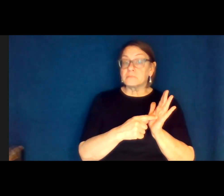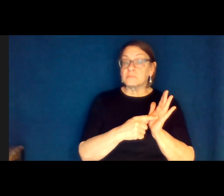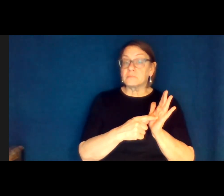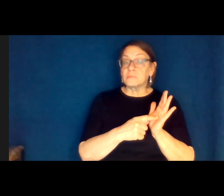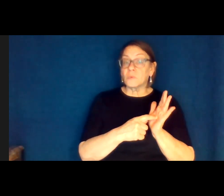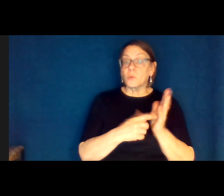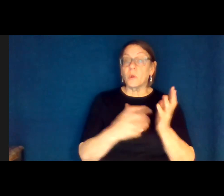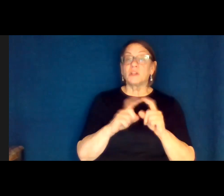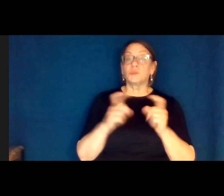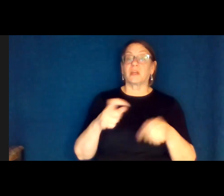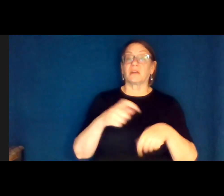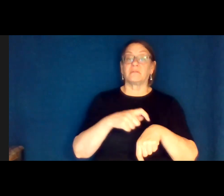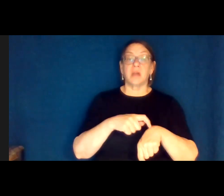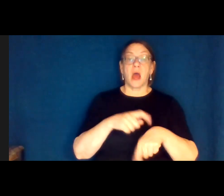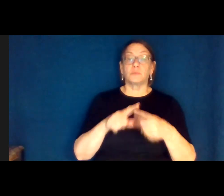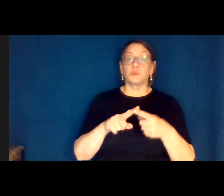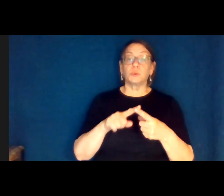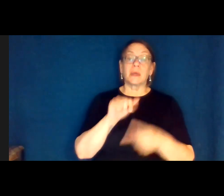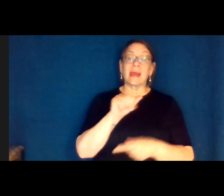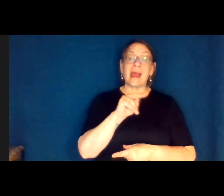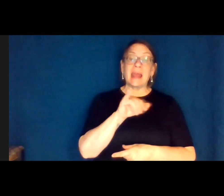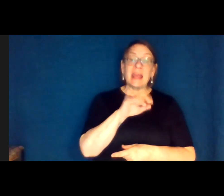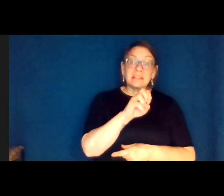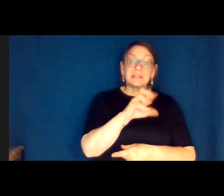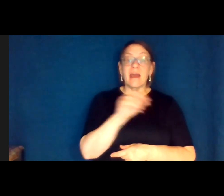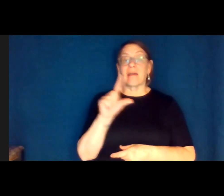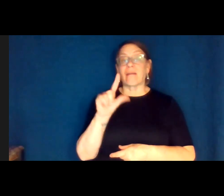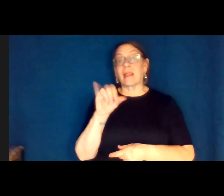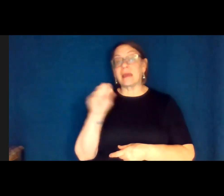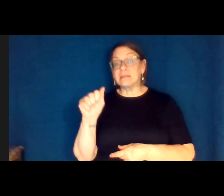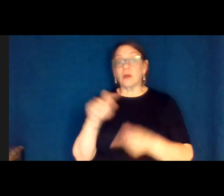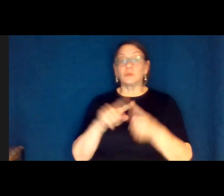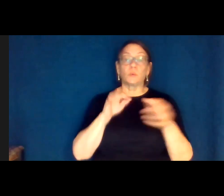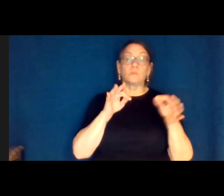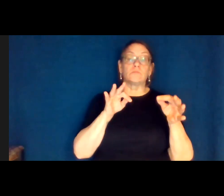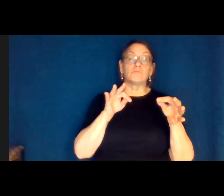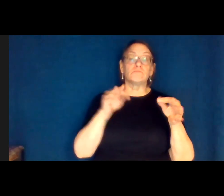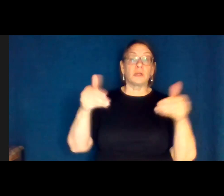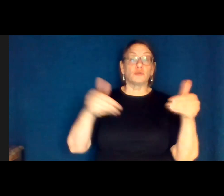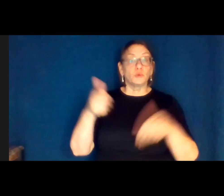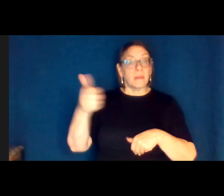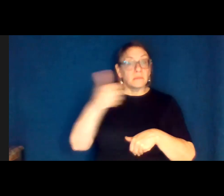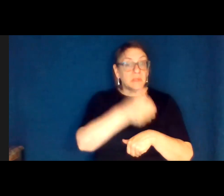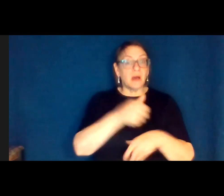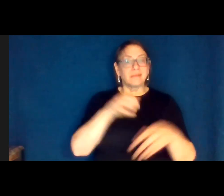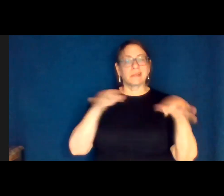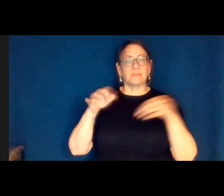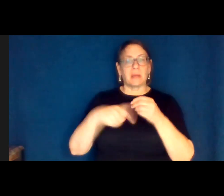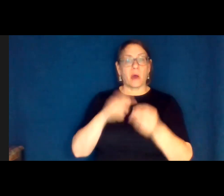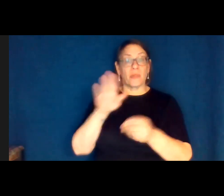to Anit and Lisa to introduce themselves, talk more about the agency they work